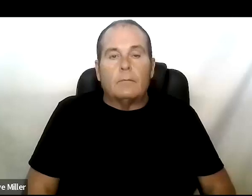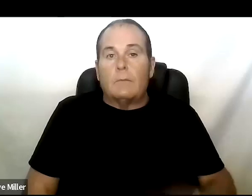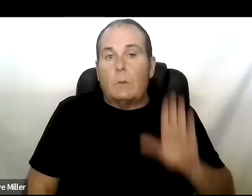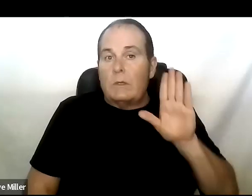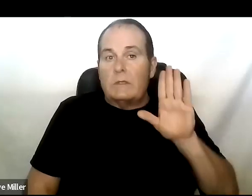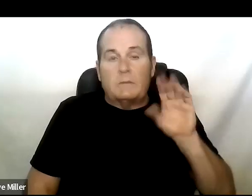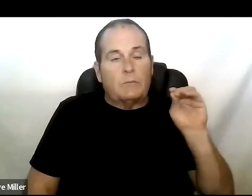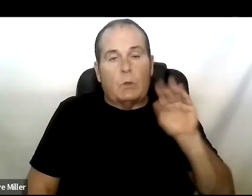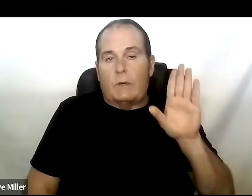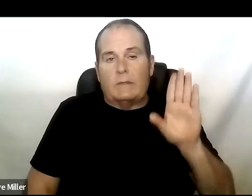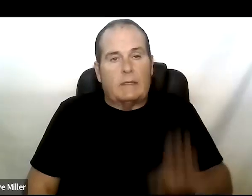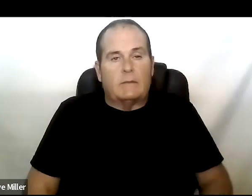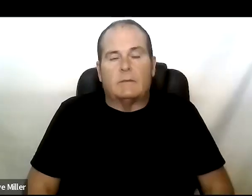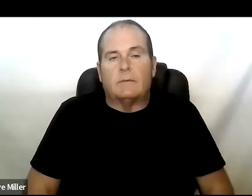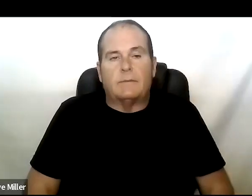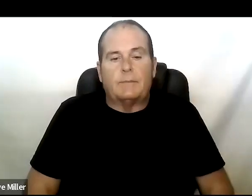No hands raised.